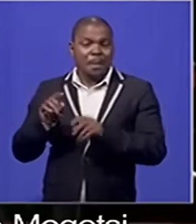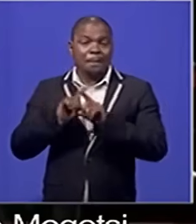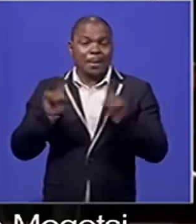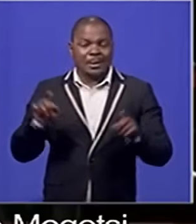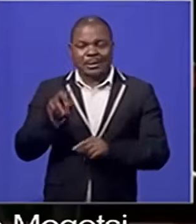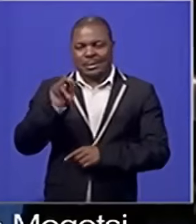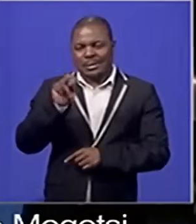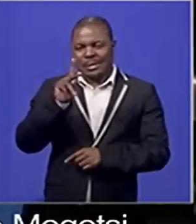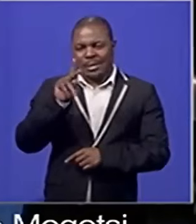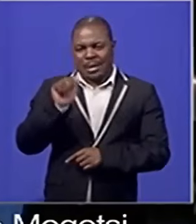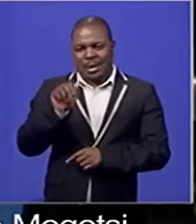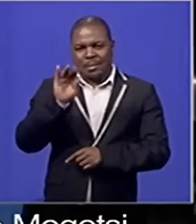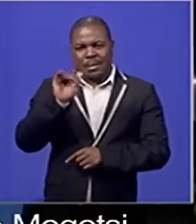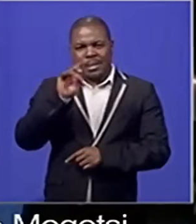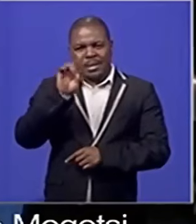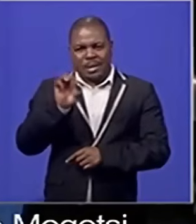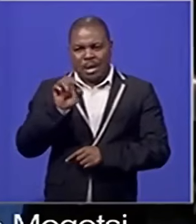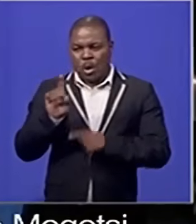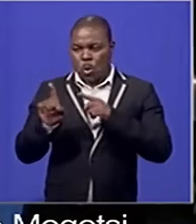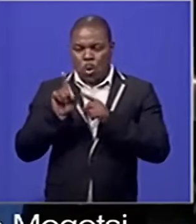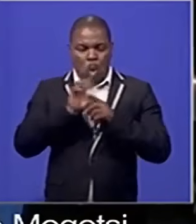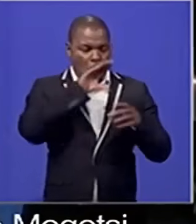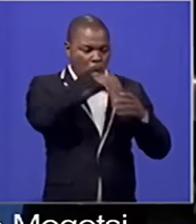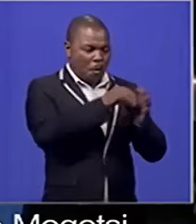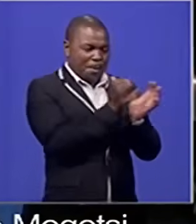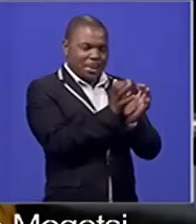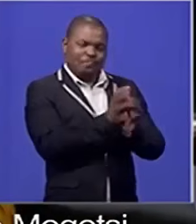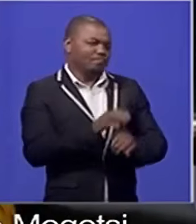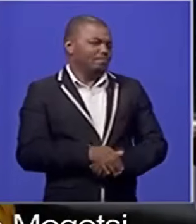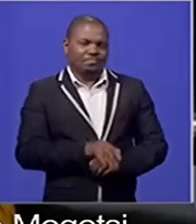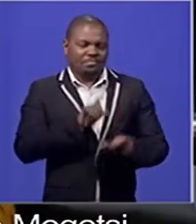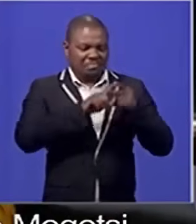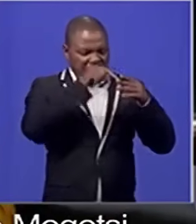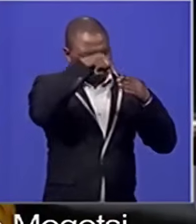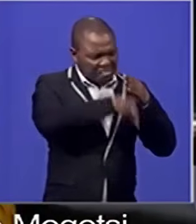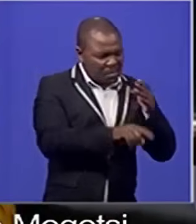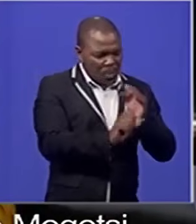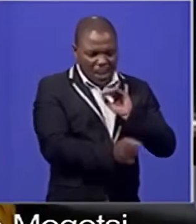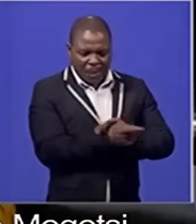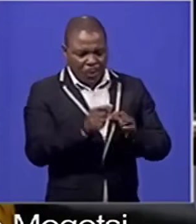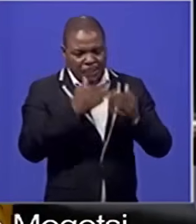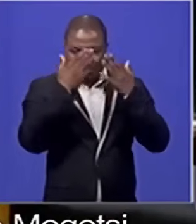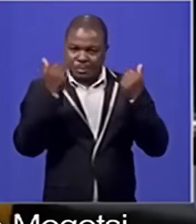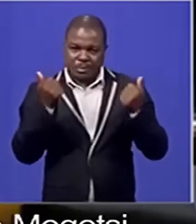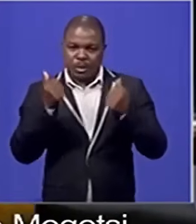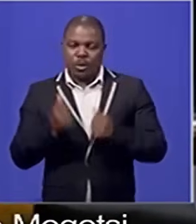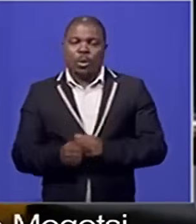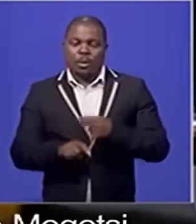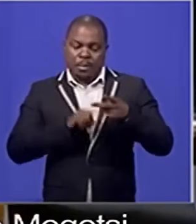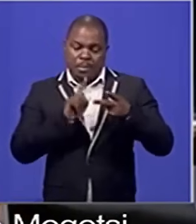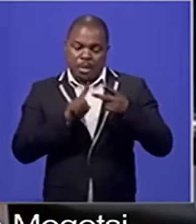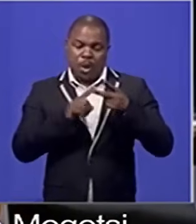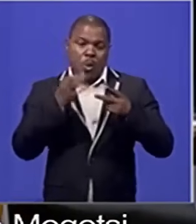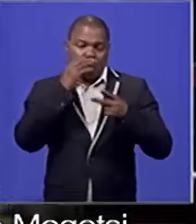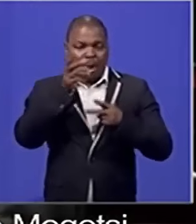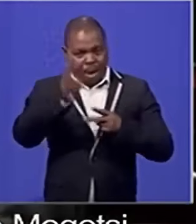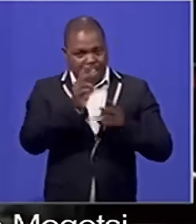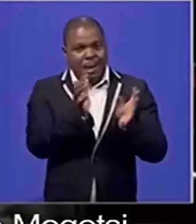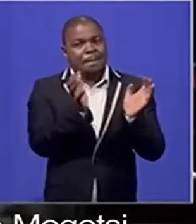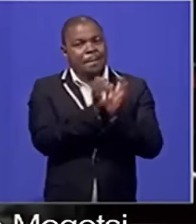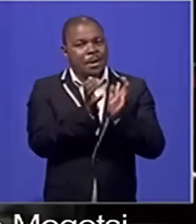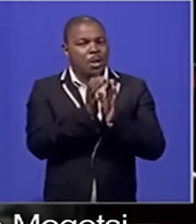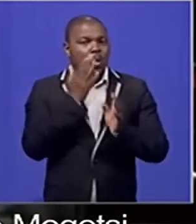Nkabinde ga senka ba karolo ya kopano yeo ebile gore ga senka tseba le diteng tša yona. O re go bile le kopano ye nngwe gape go latela yeo